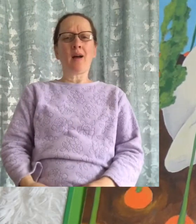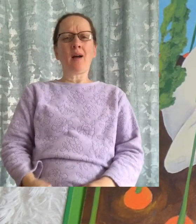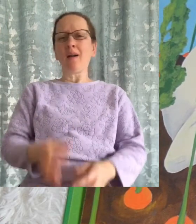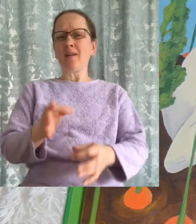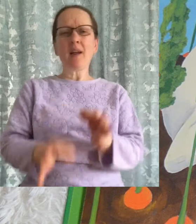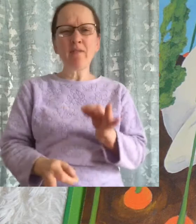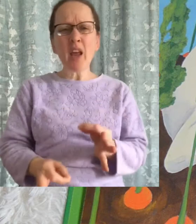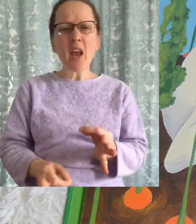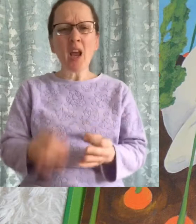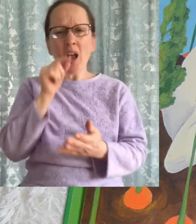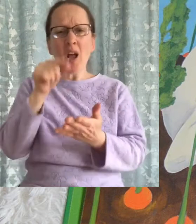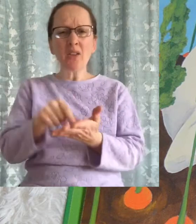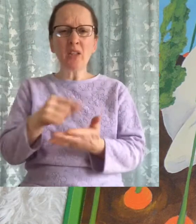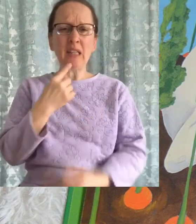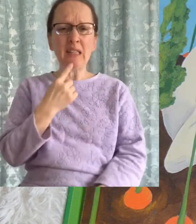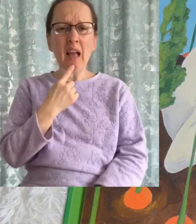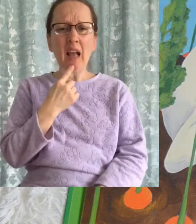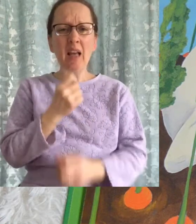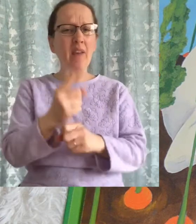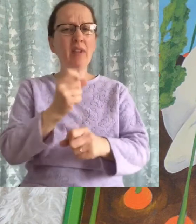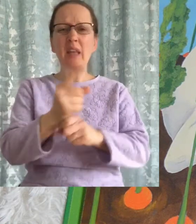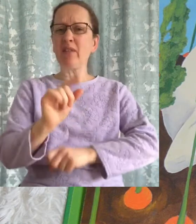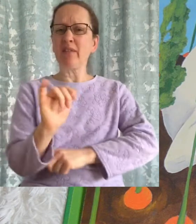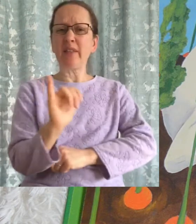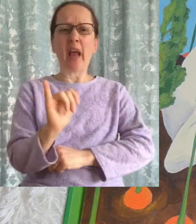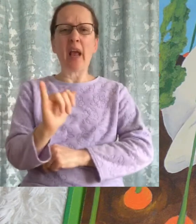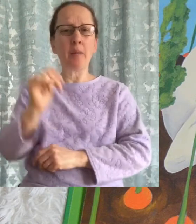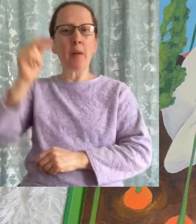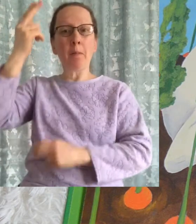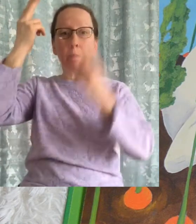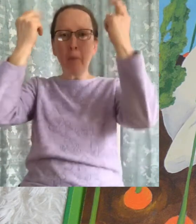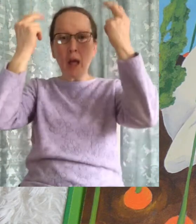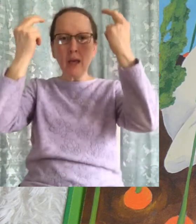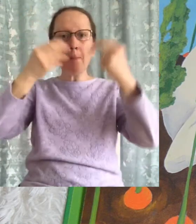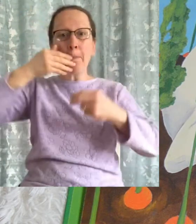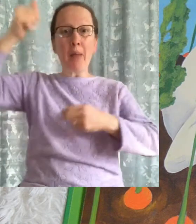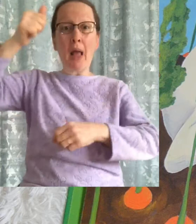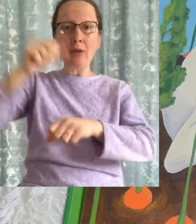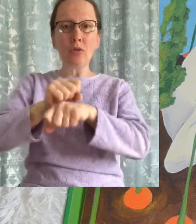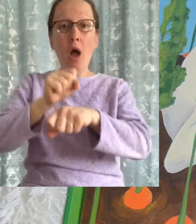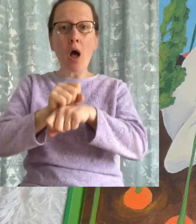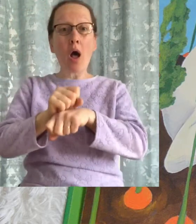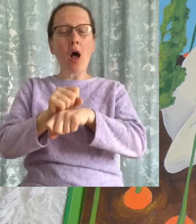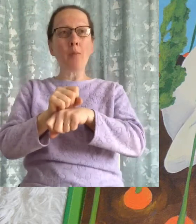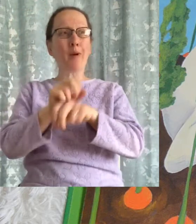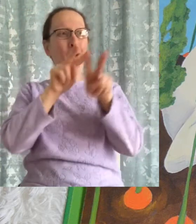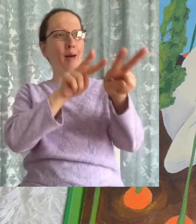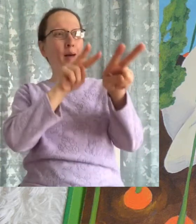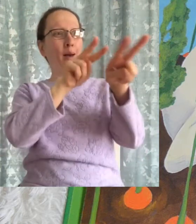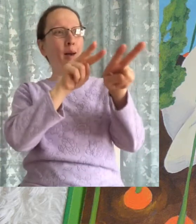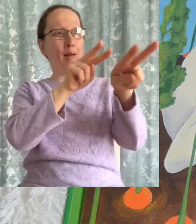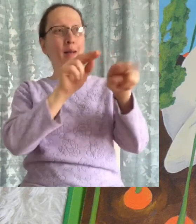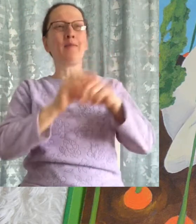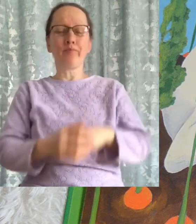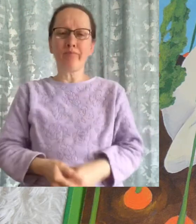It's not fair, though, the chicken. Each year it's the same. He gets the best job, then he gets all the